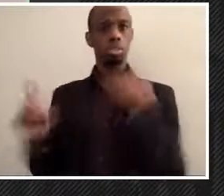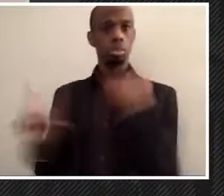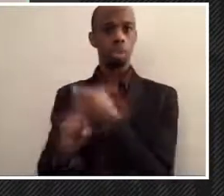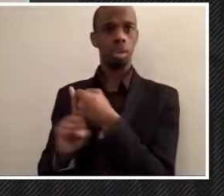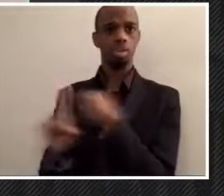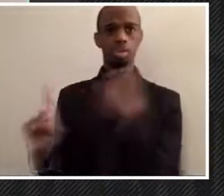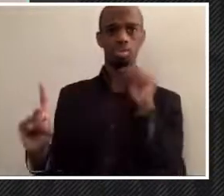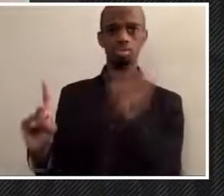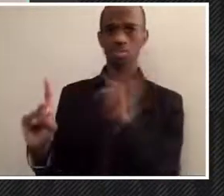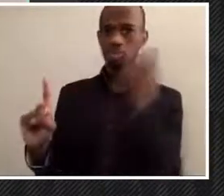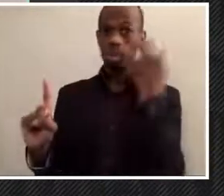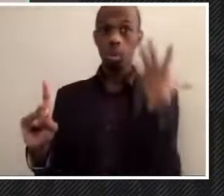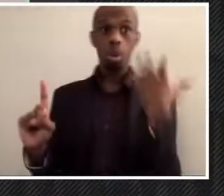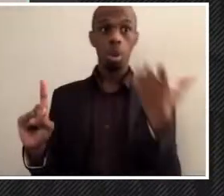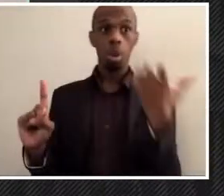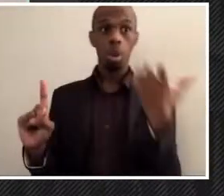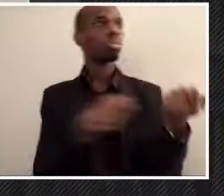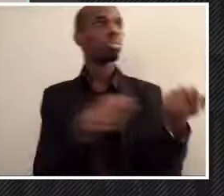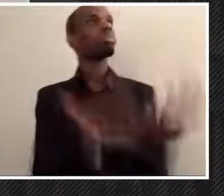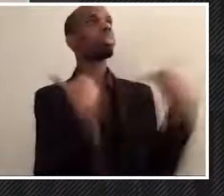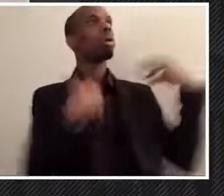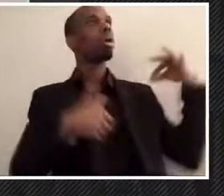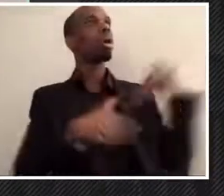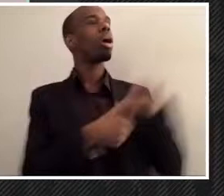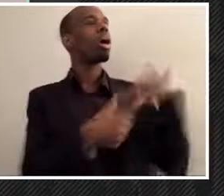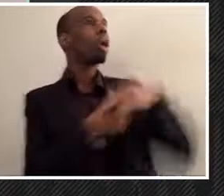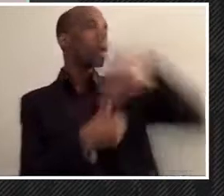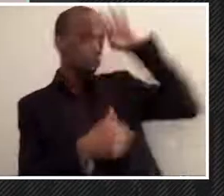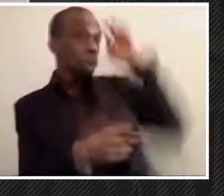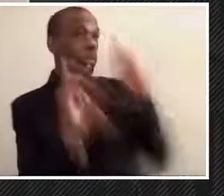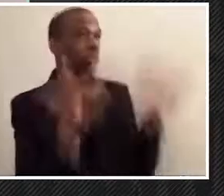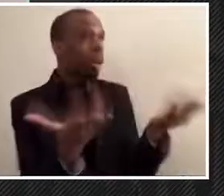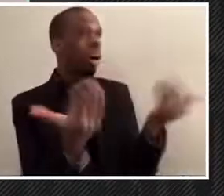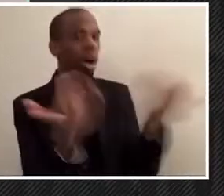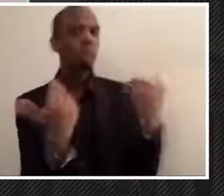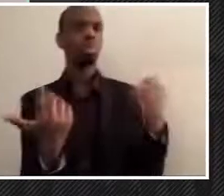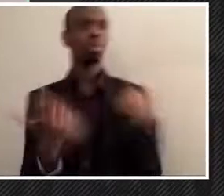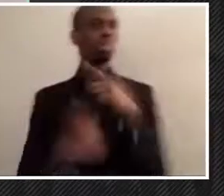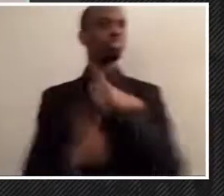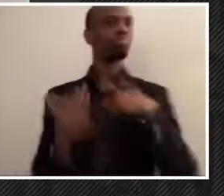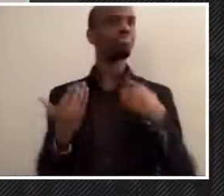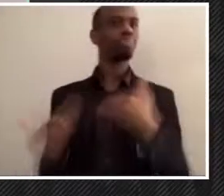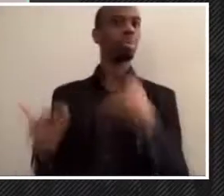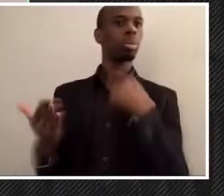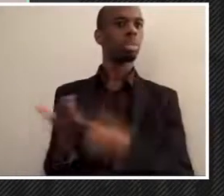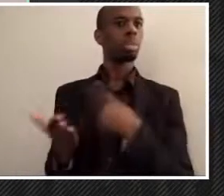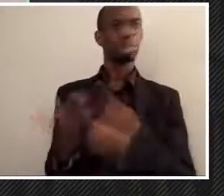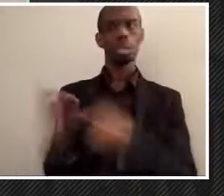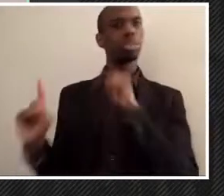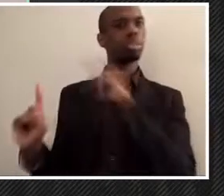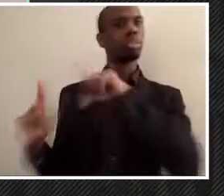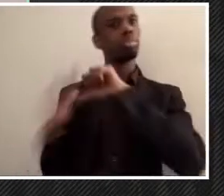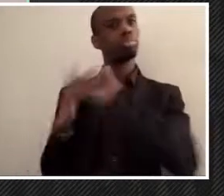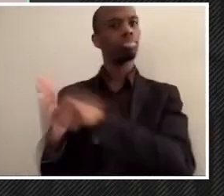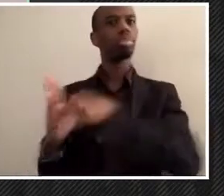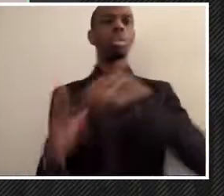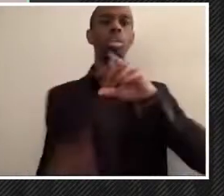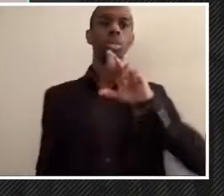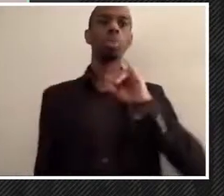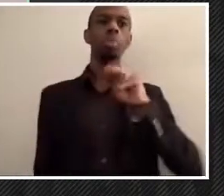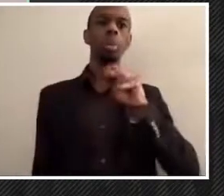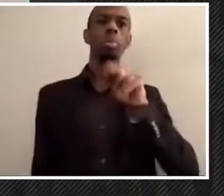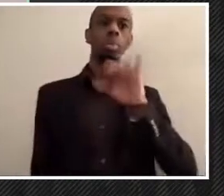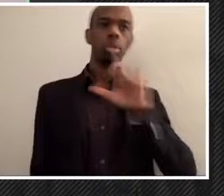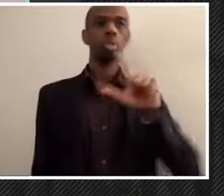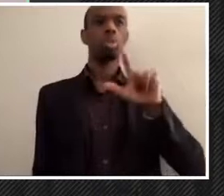Black vote. So for me, it has been making sure that we are bold